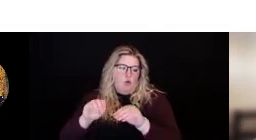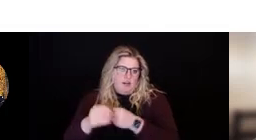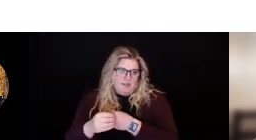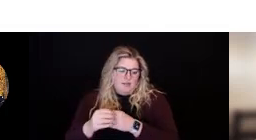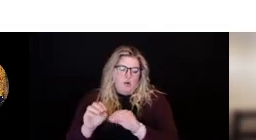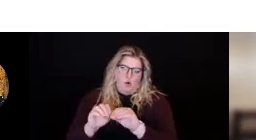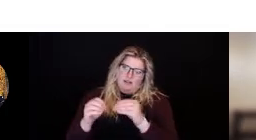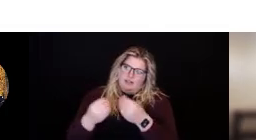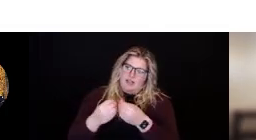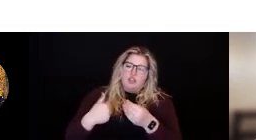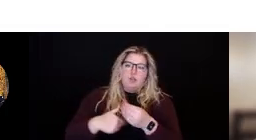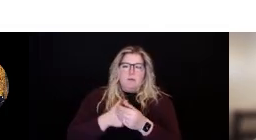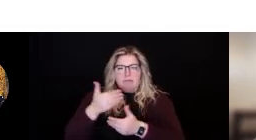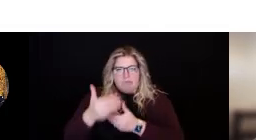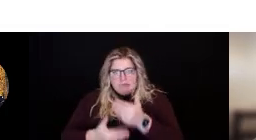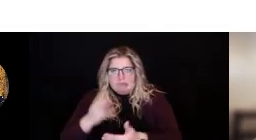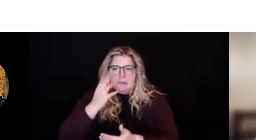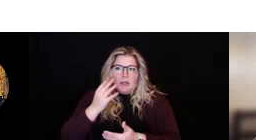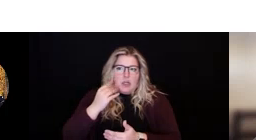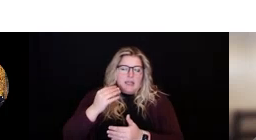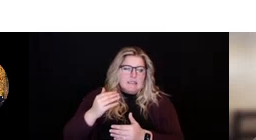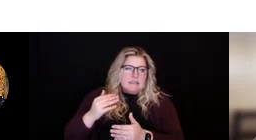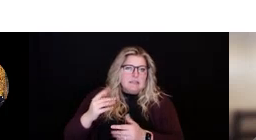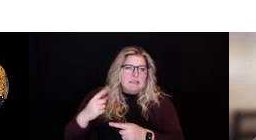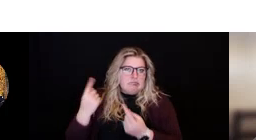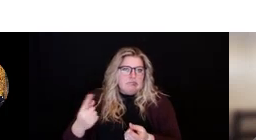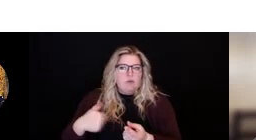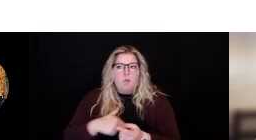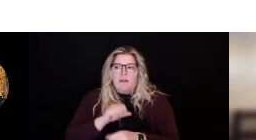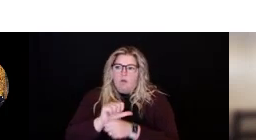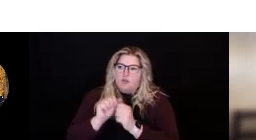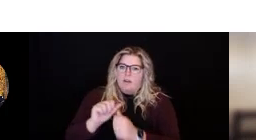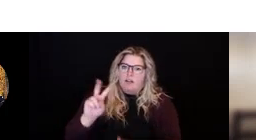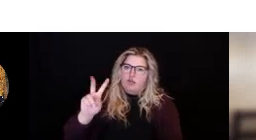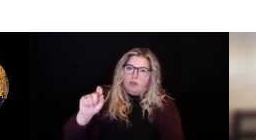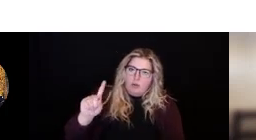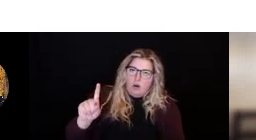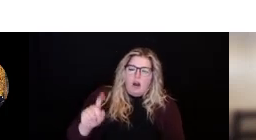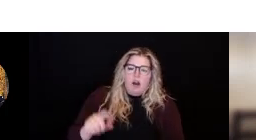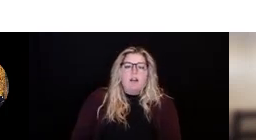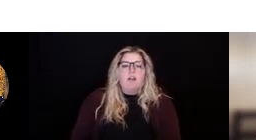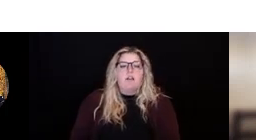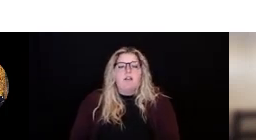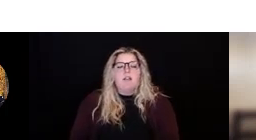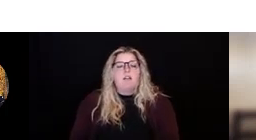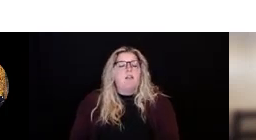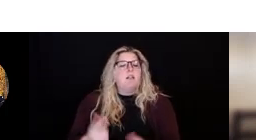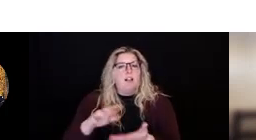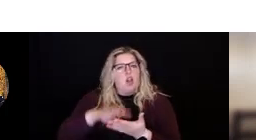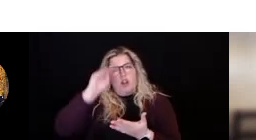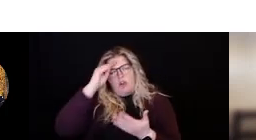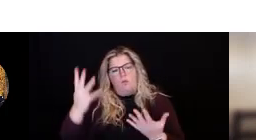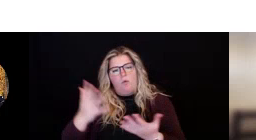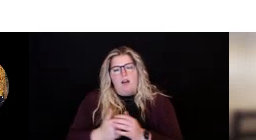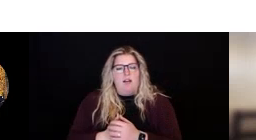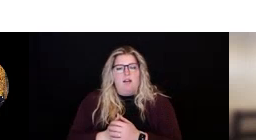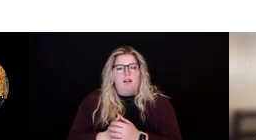process and worked with WCAG 2.1 for a few years now, are that we have to